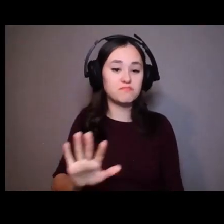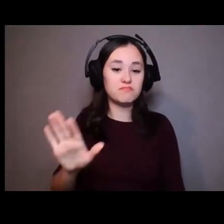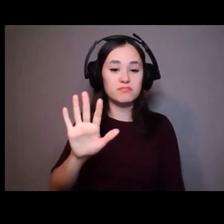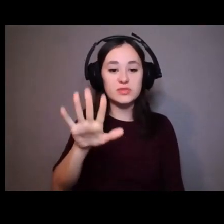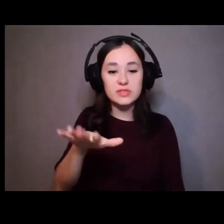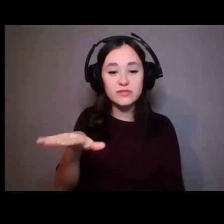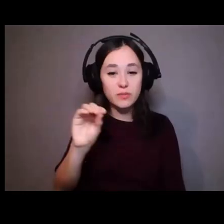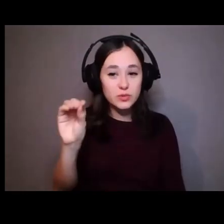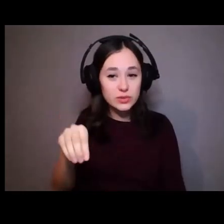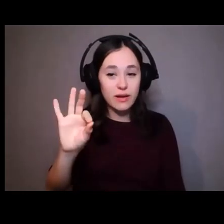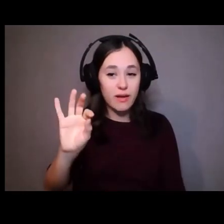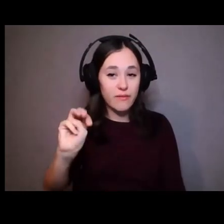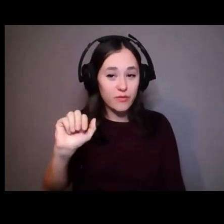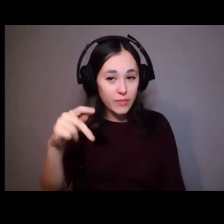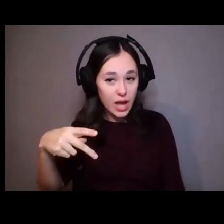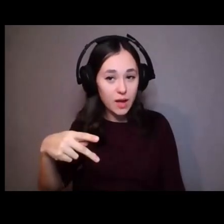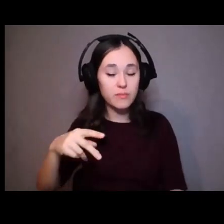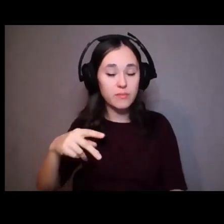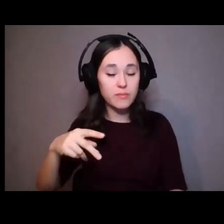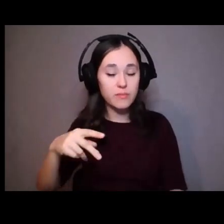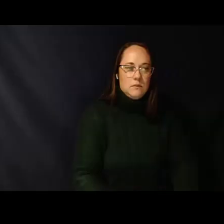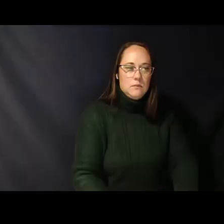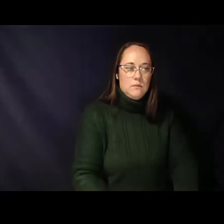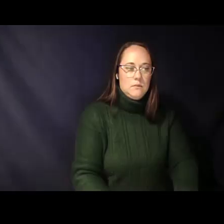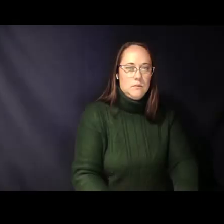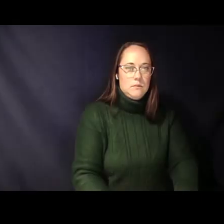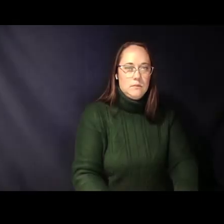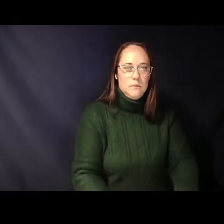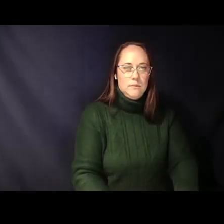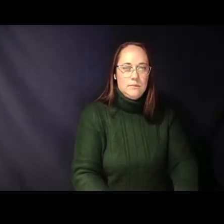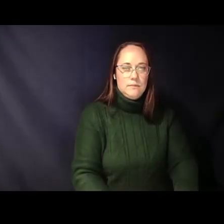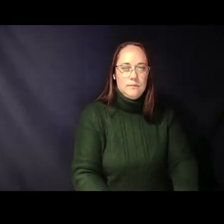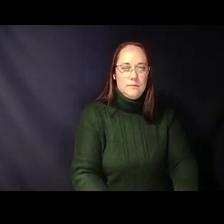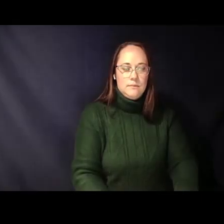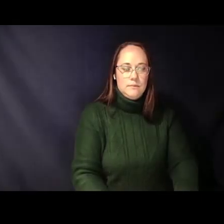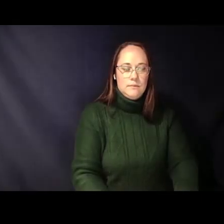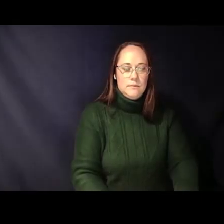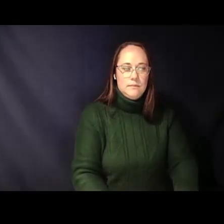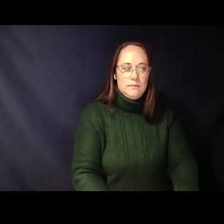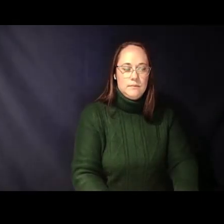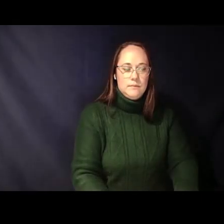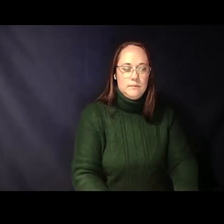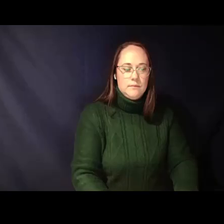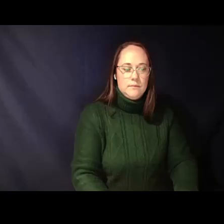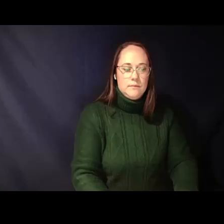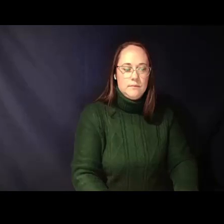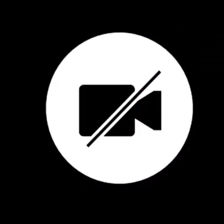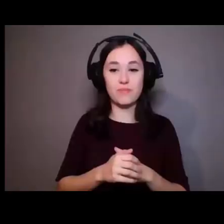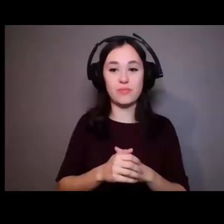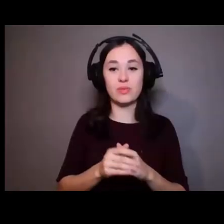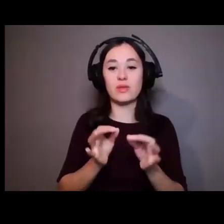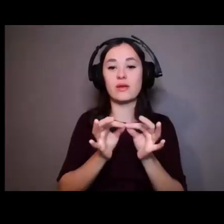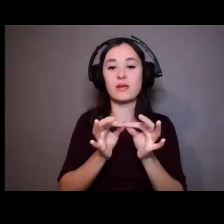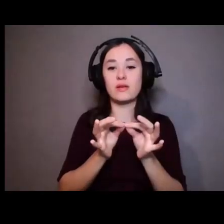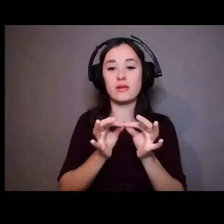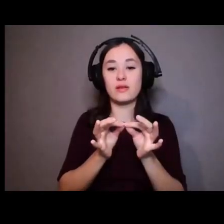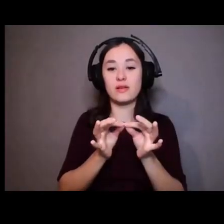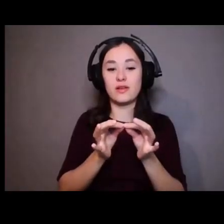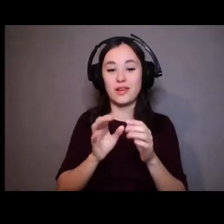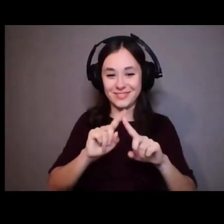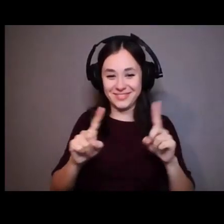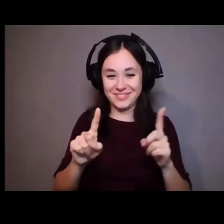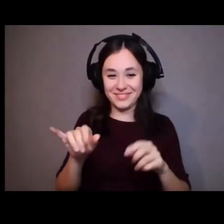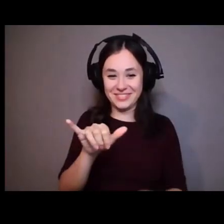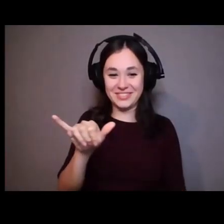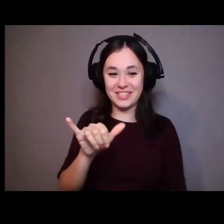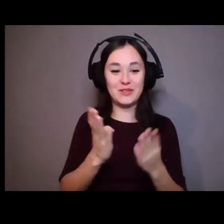state $45, with the remainder being reimbursed by the federal government. However, the same service costs